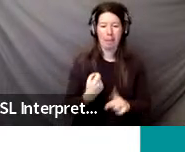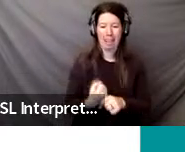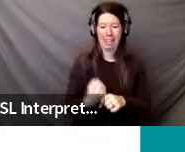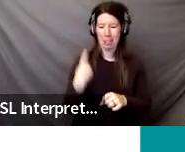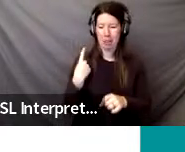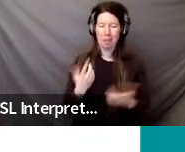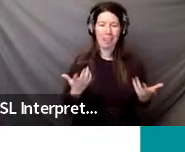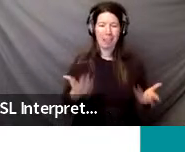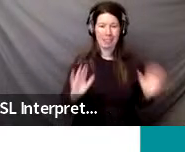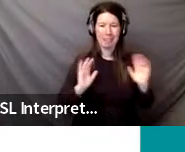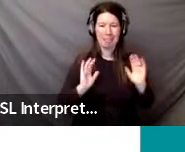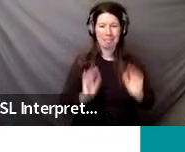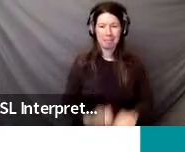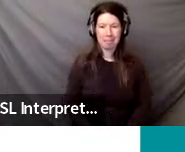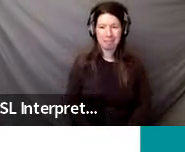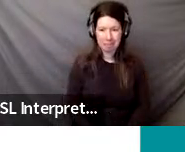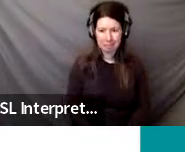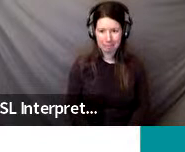me.